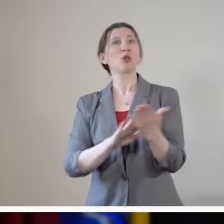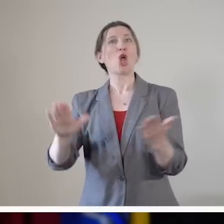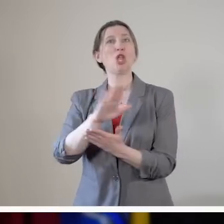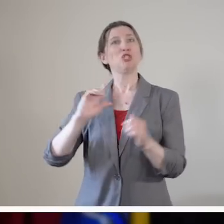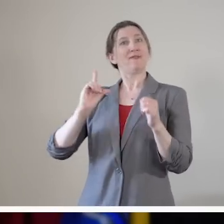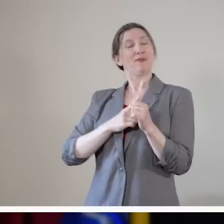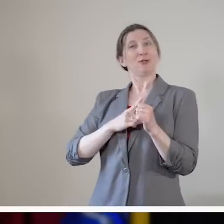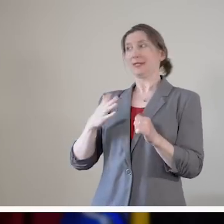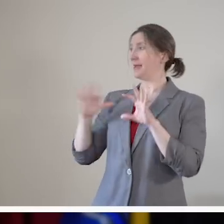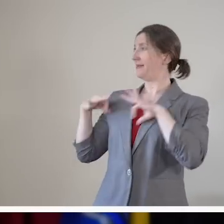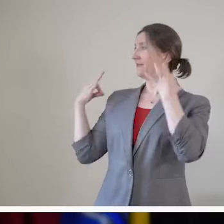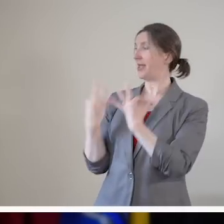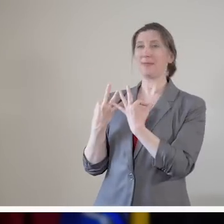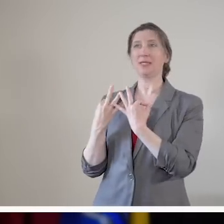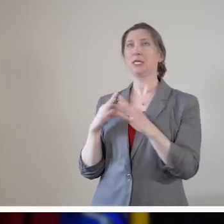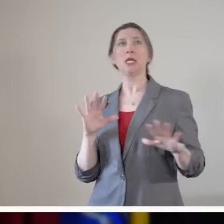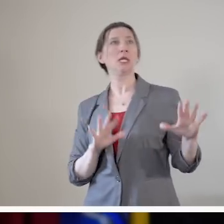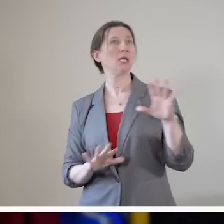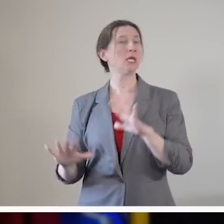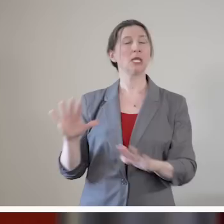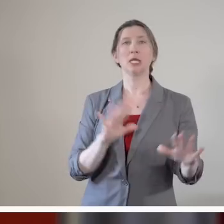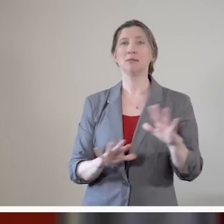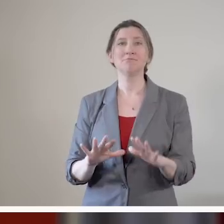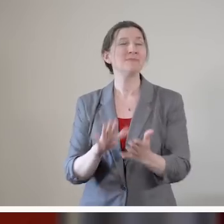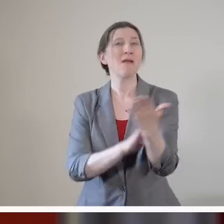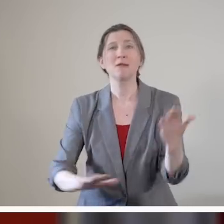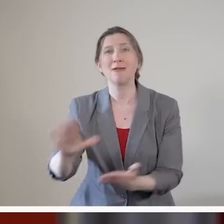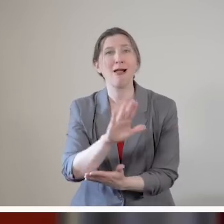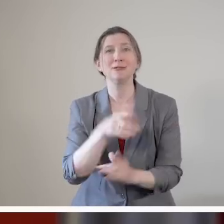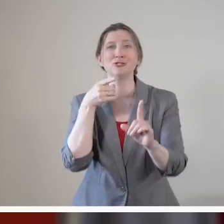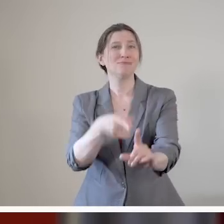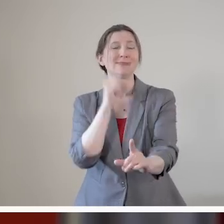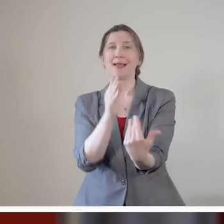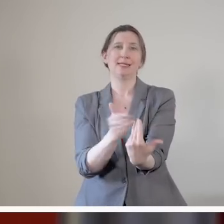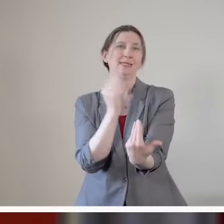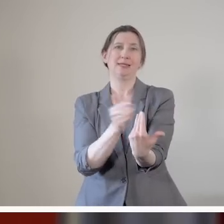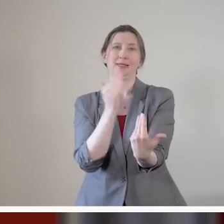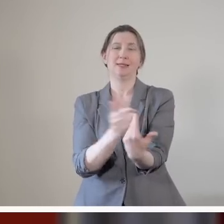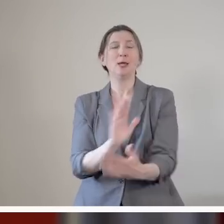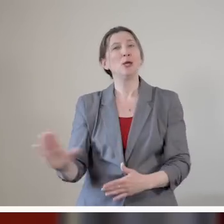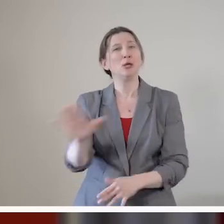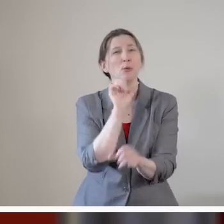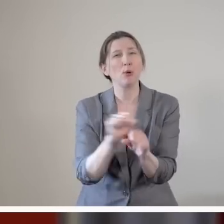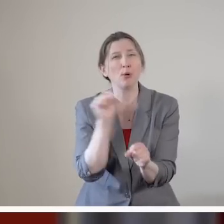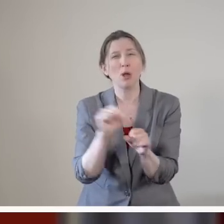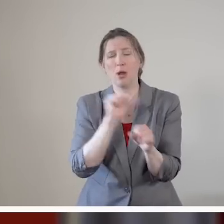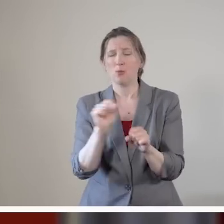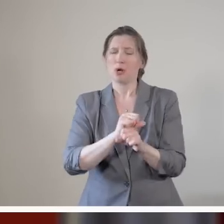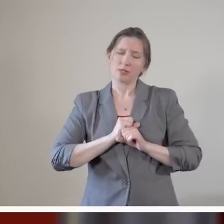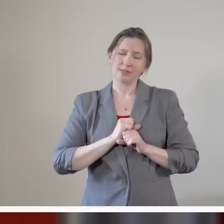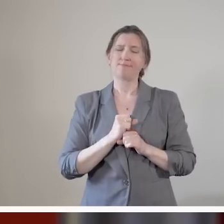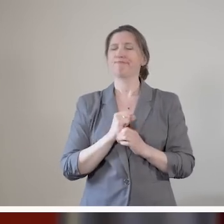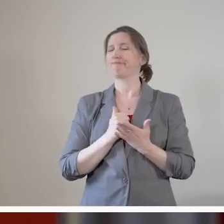as first-generation college students. College is not easy. And our achievements that got us here